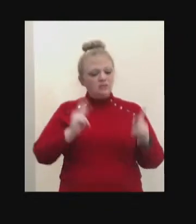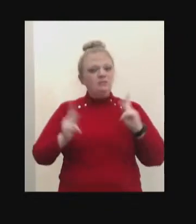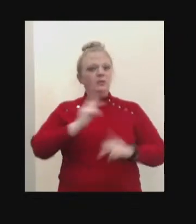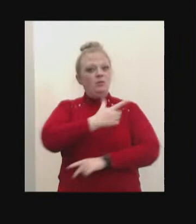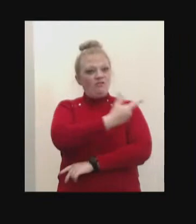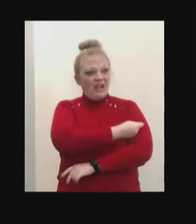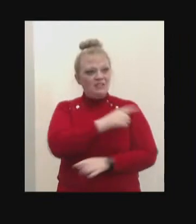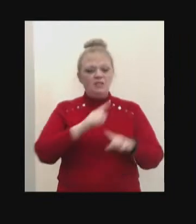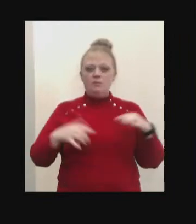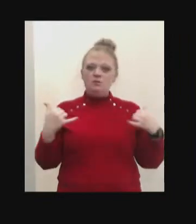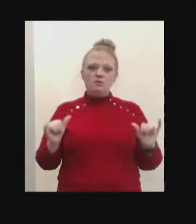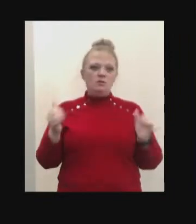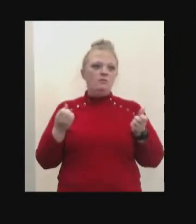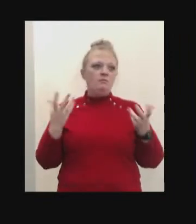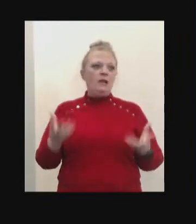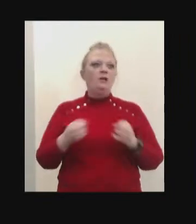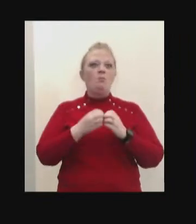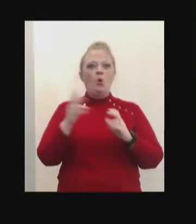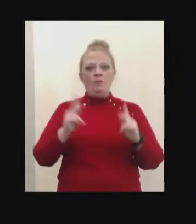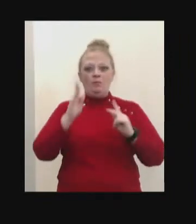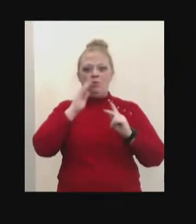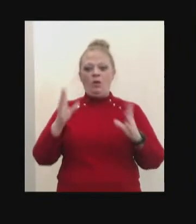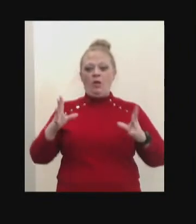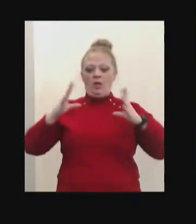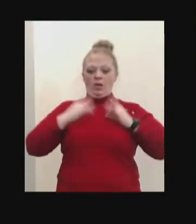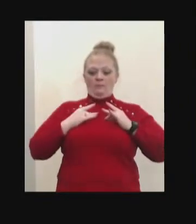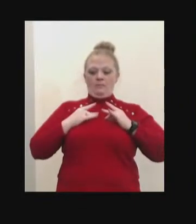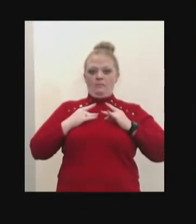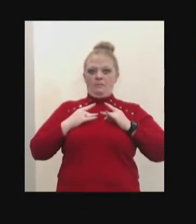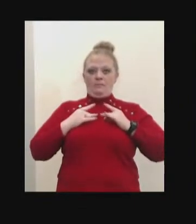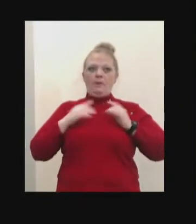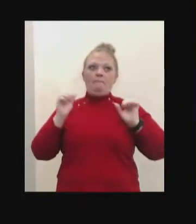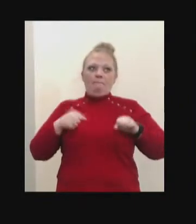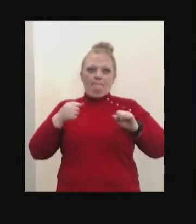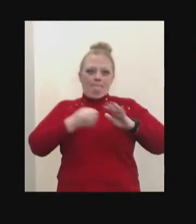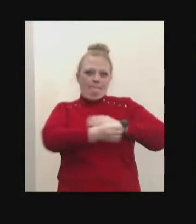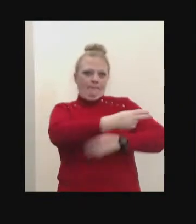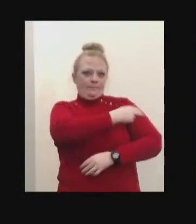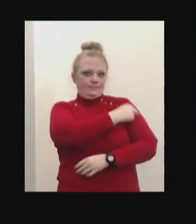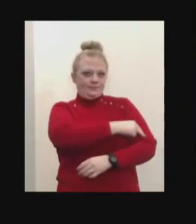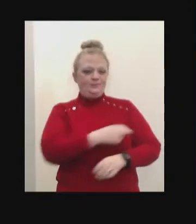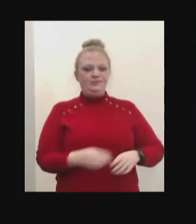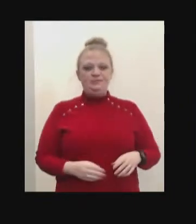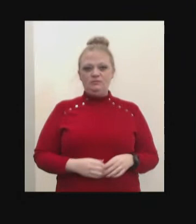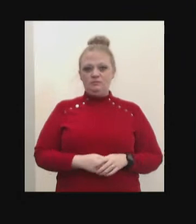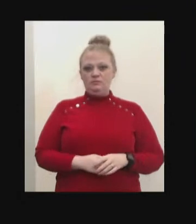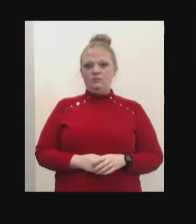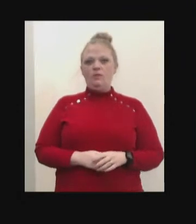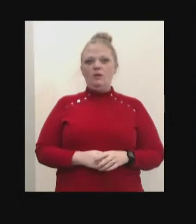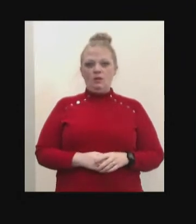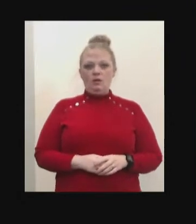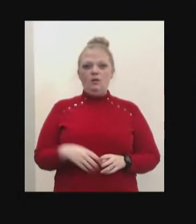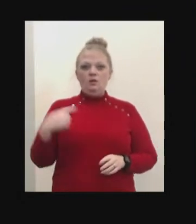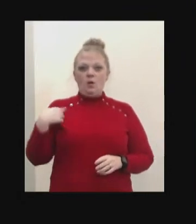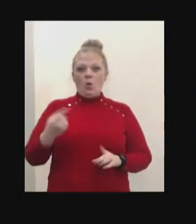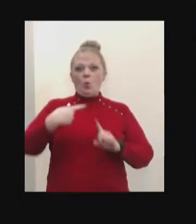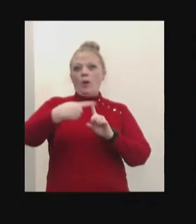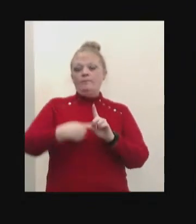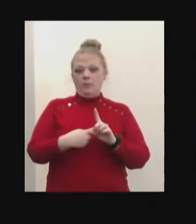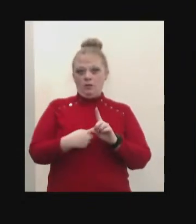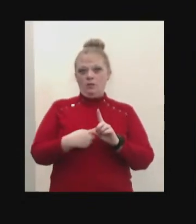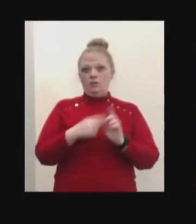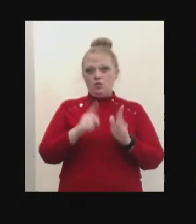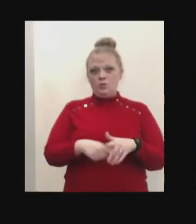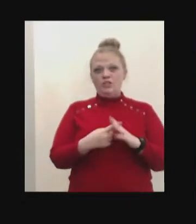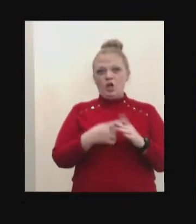still a lot more people who are going to catch it and potentially be hospitalized. Now, it's been a month since we implemented the mask mandate,